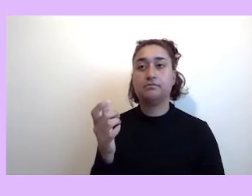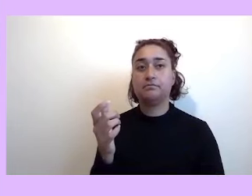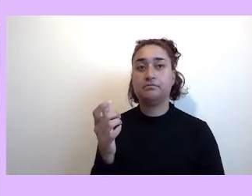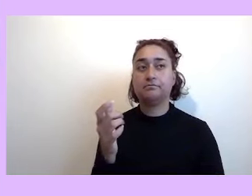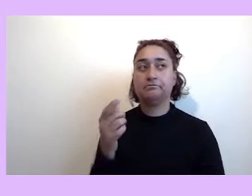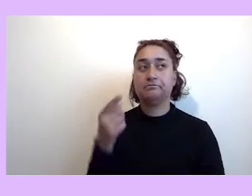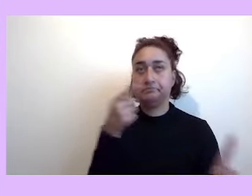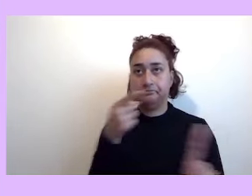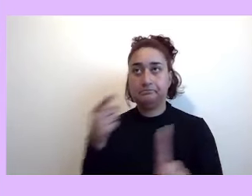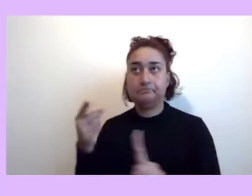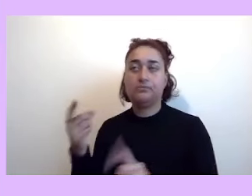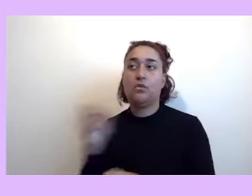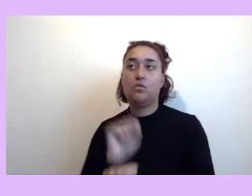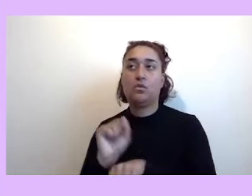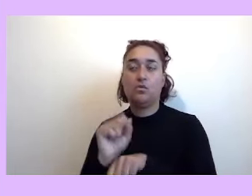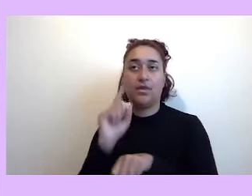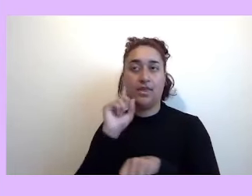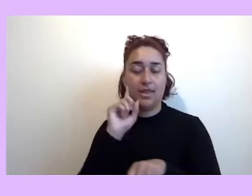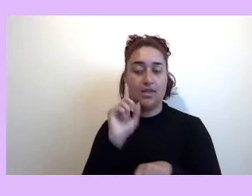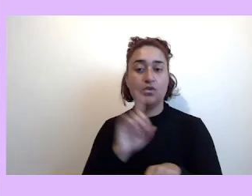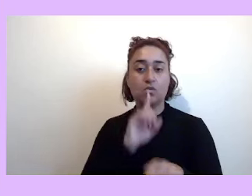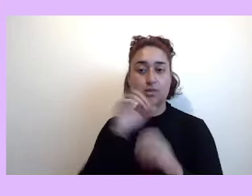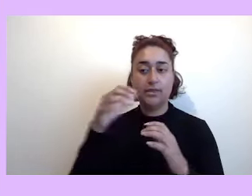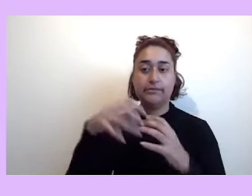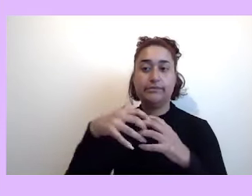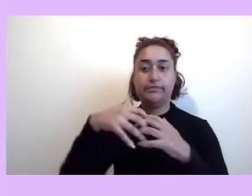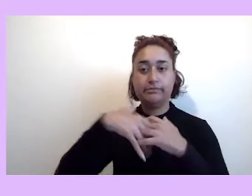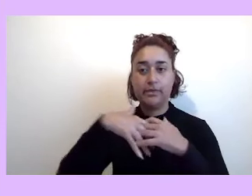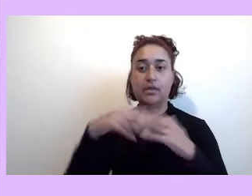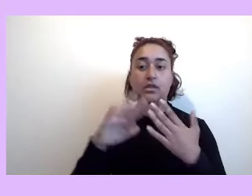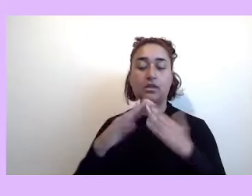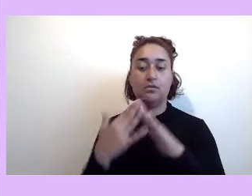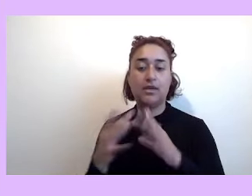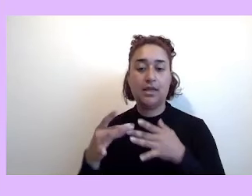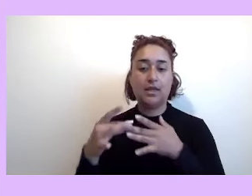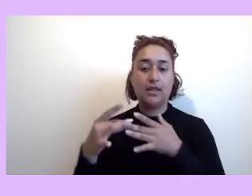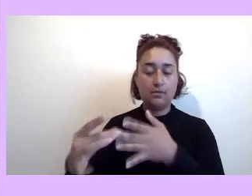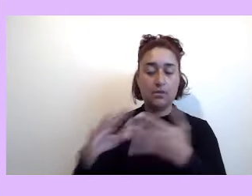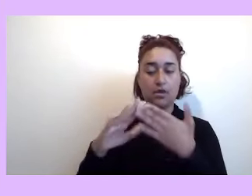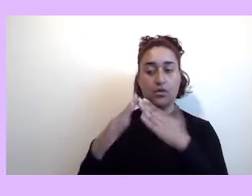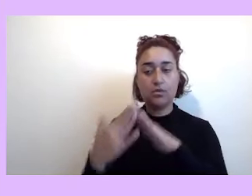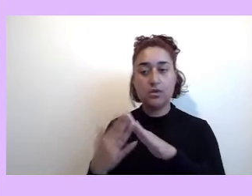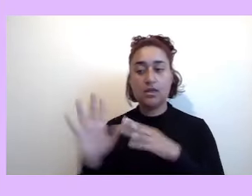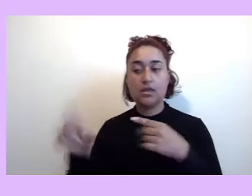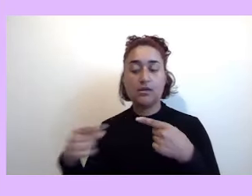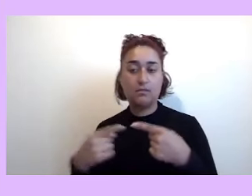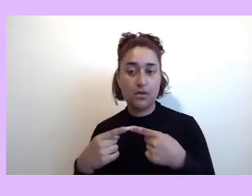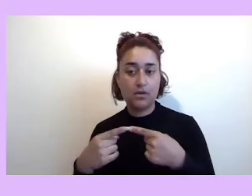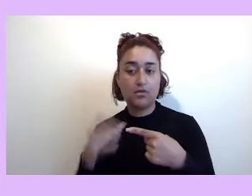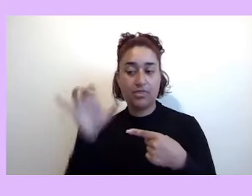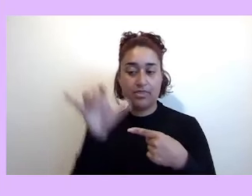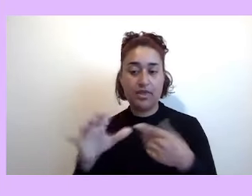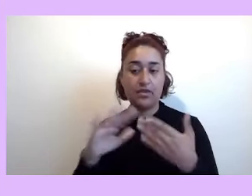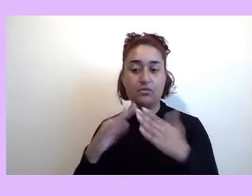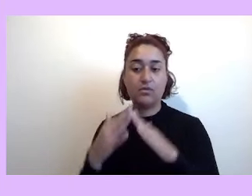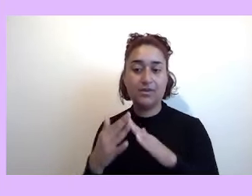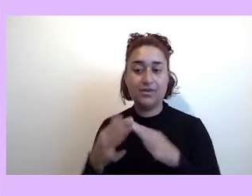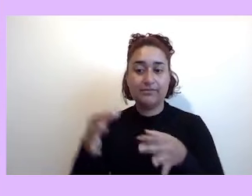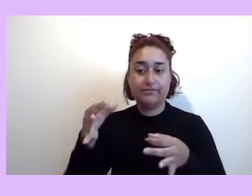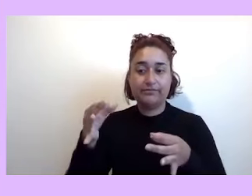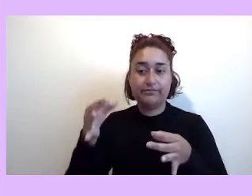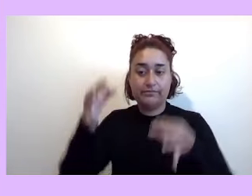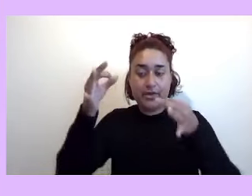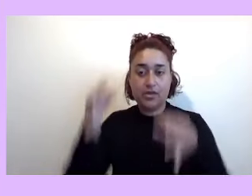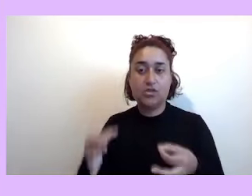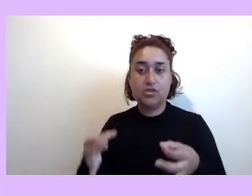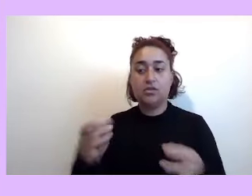really embedded in community, of community, led by community, and about that community agency. And that really